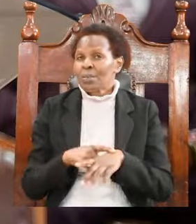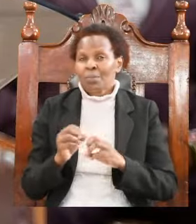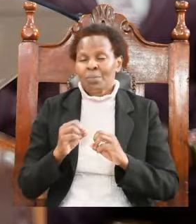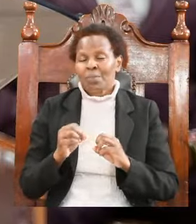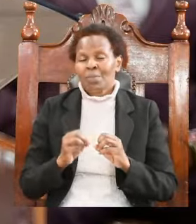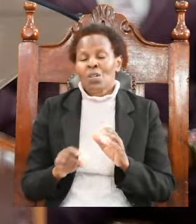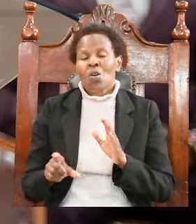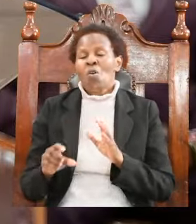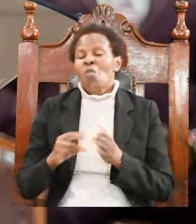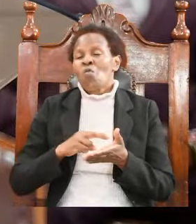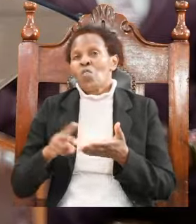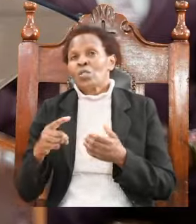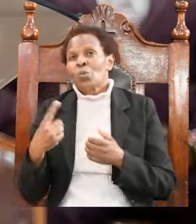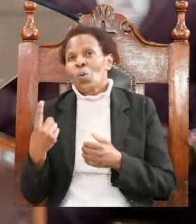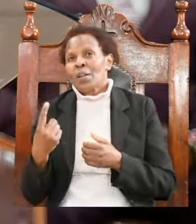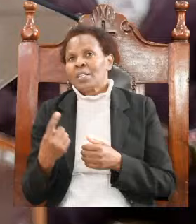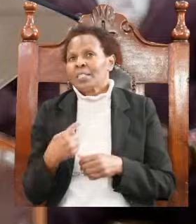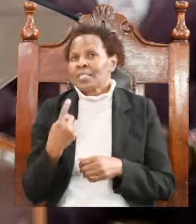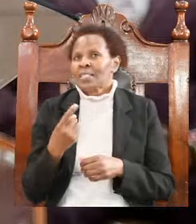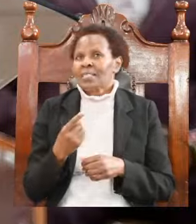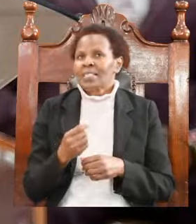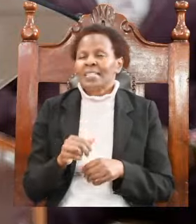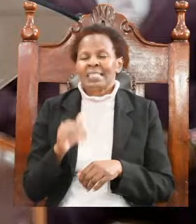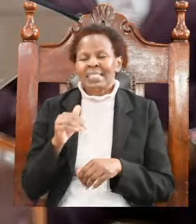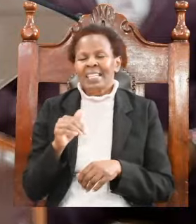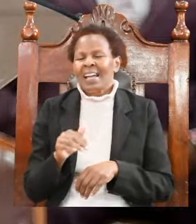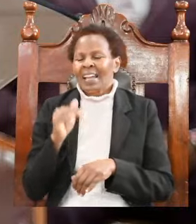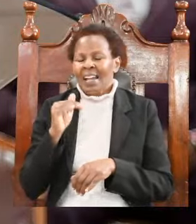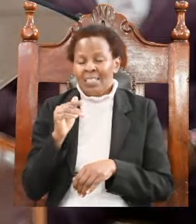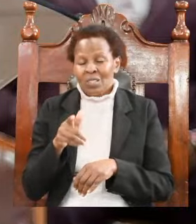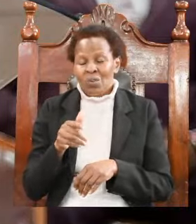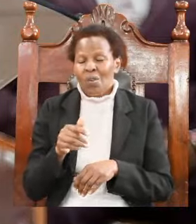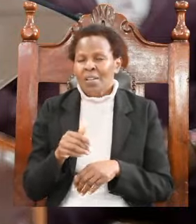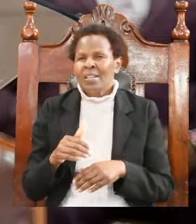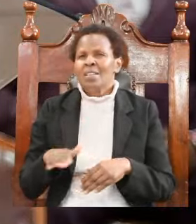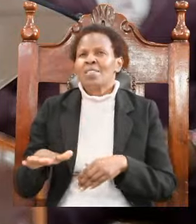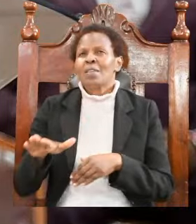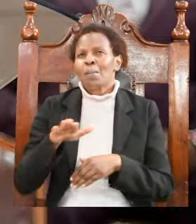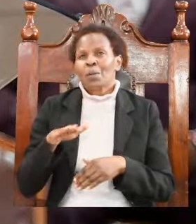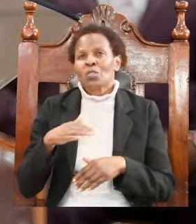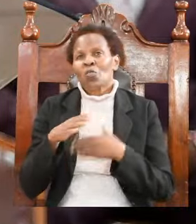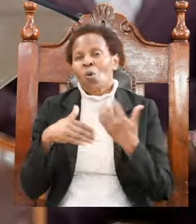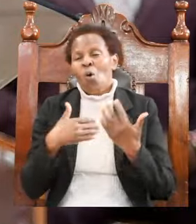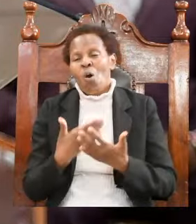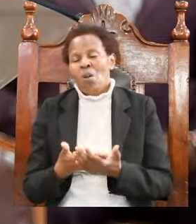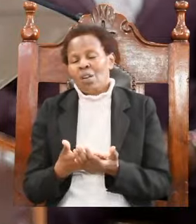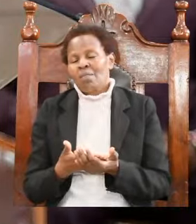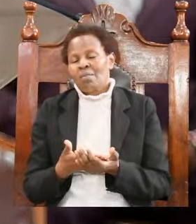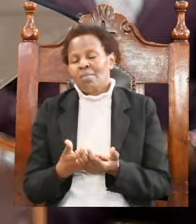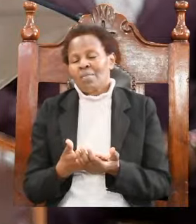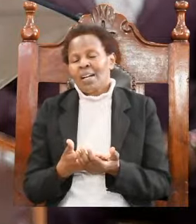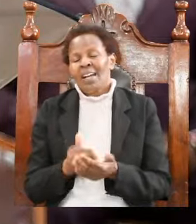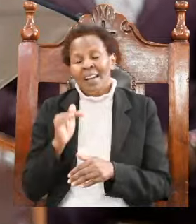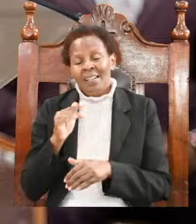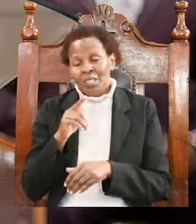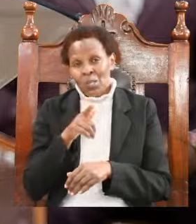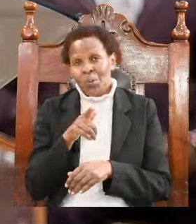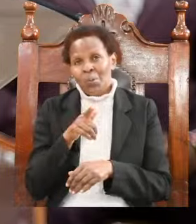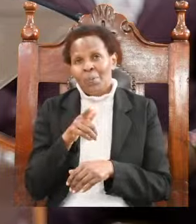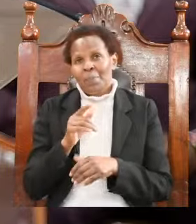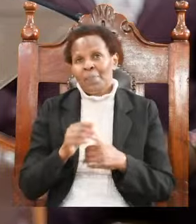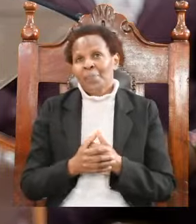says, I charge you in the presence of God. First, he says, I charge you.